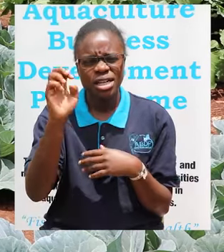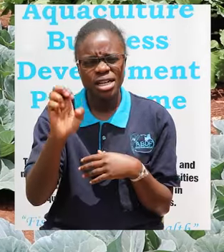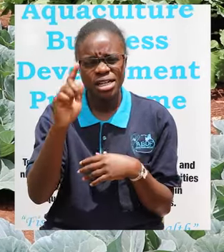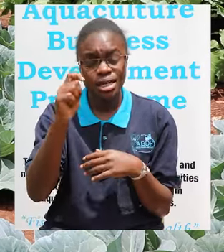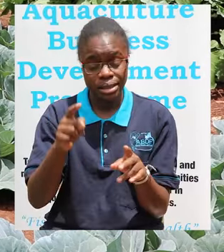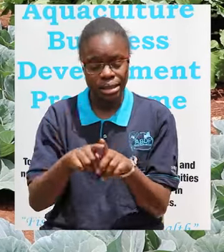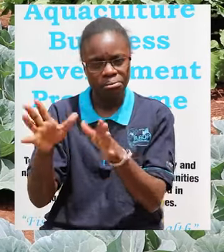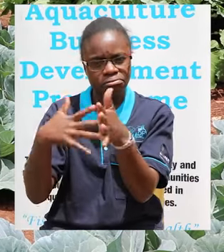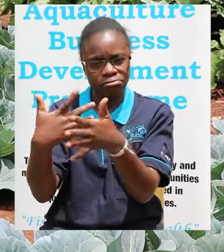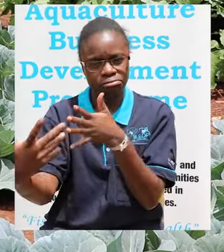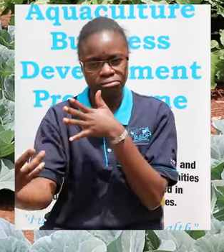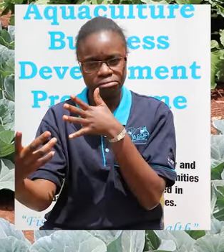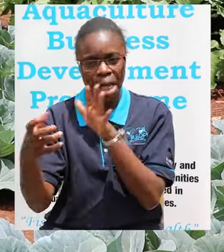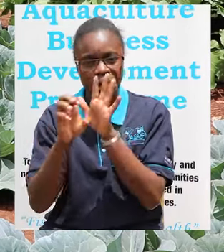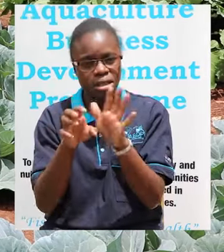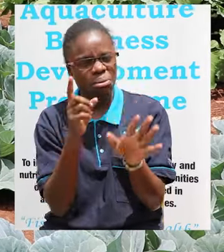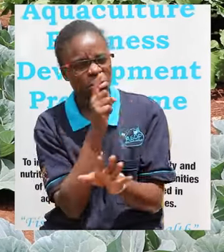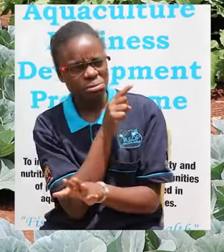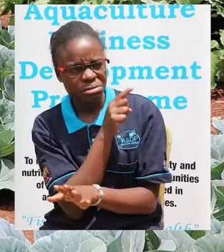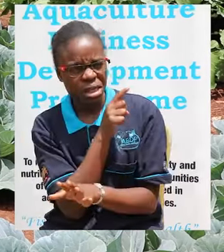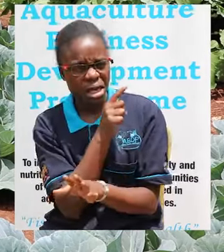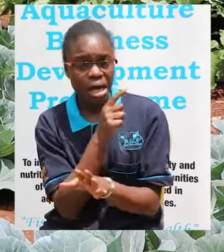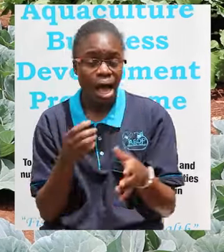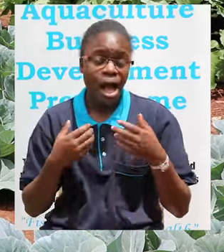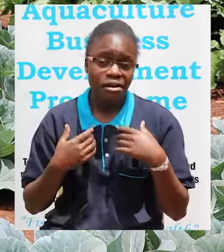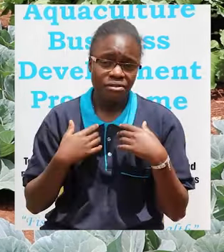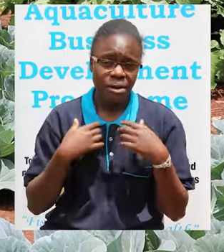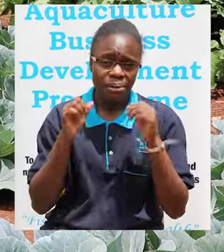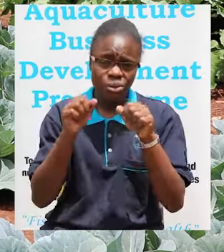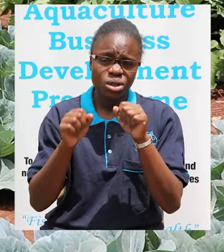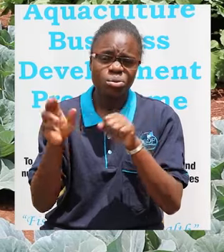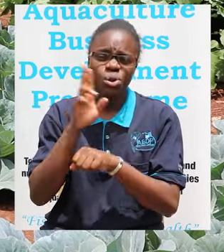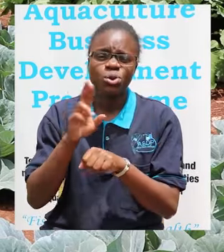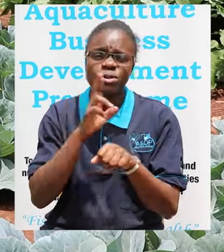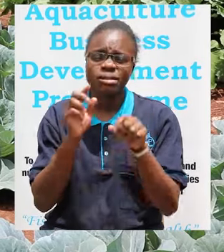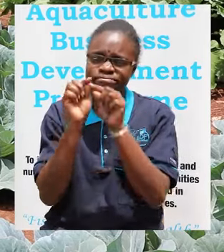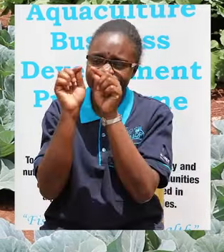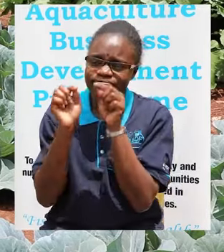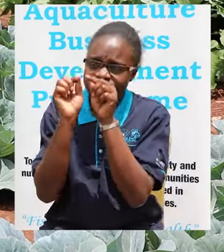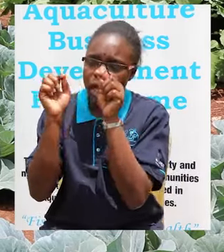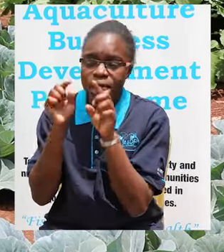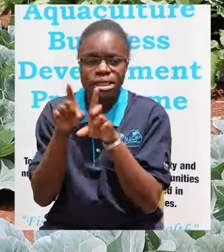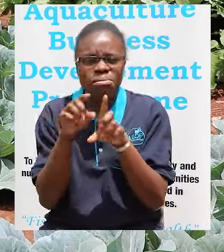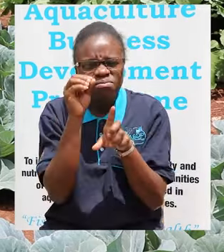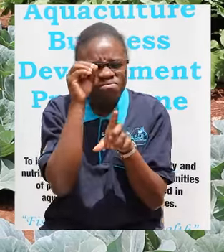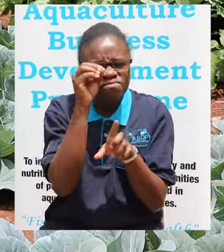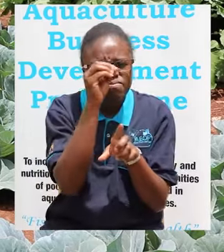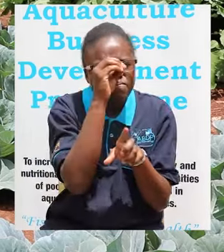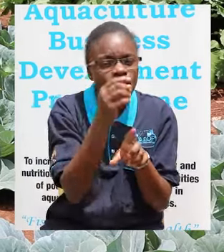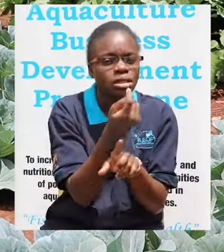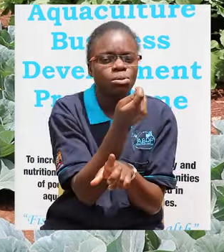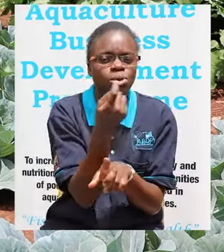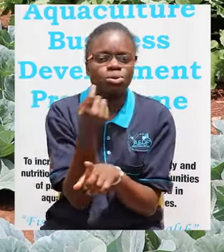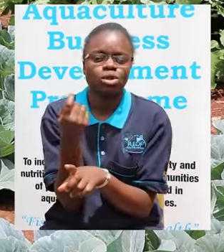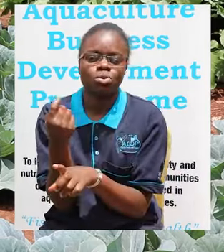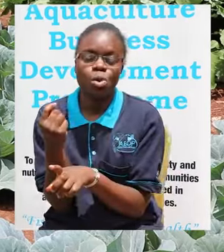has already the spacing that have already been predetermined. You can also use a polythene, that is for containing the soil, like what has been used